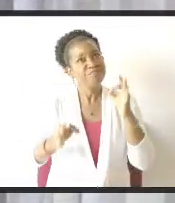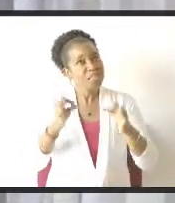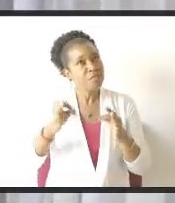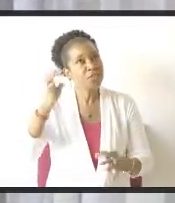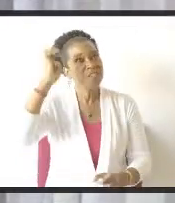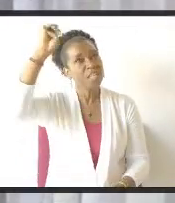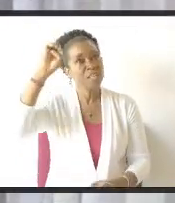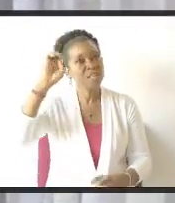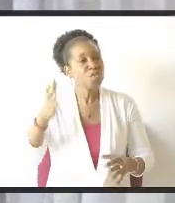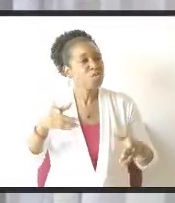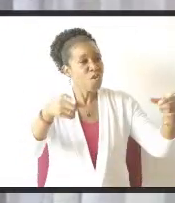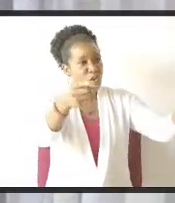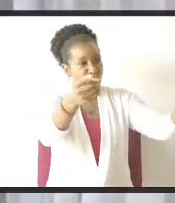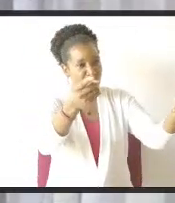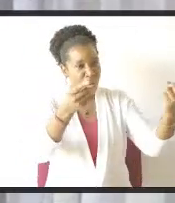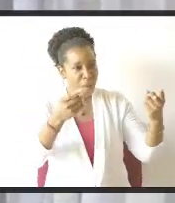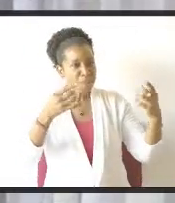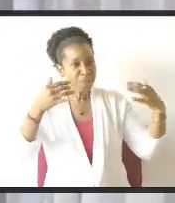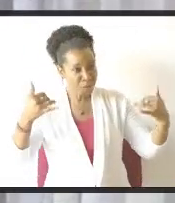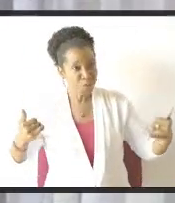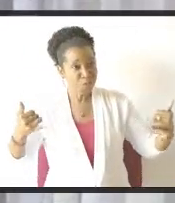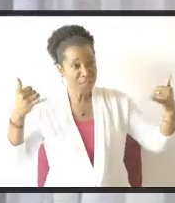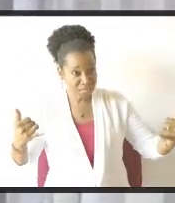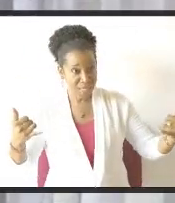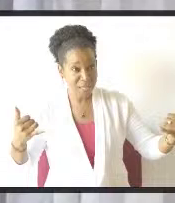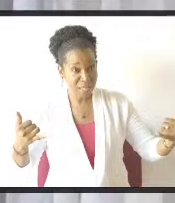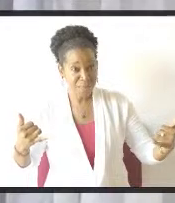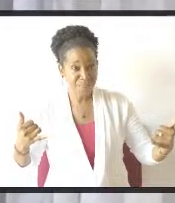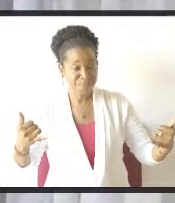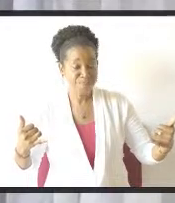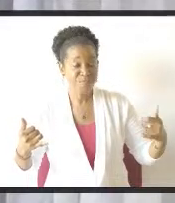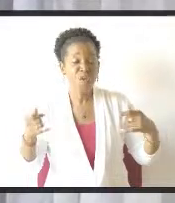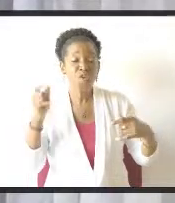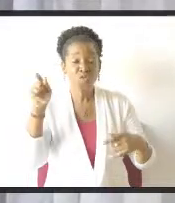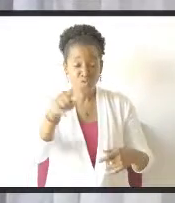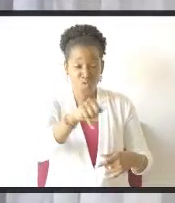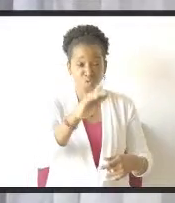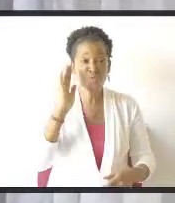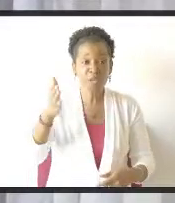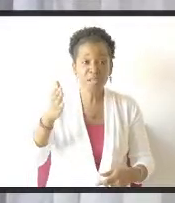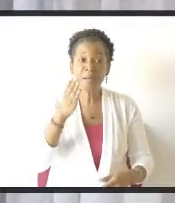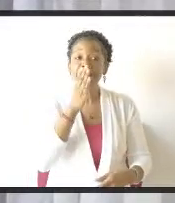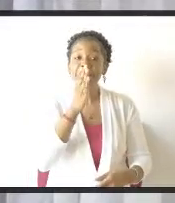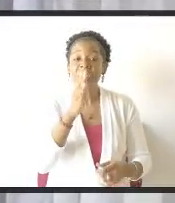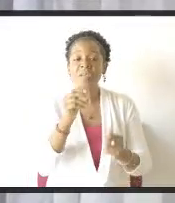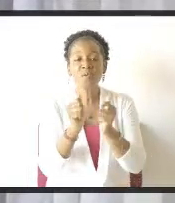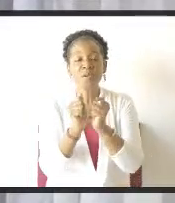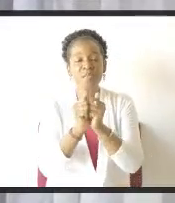I will go home to be with Him in glory. Can you say that?